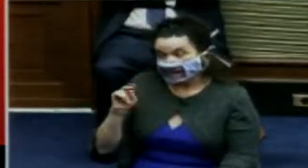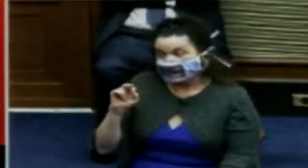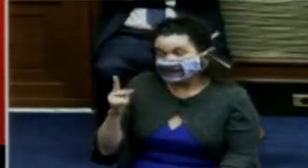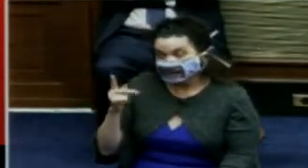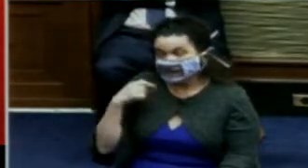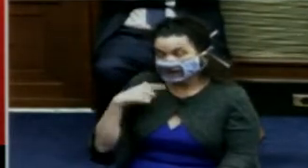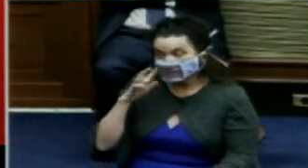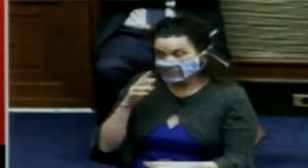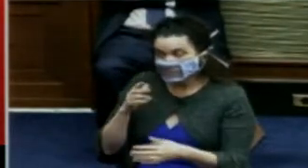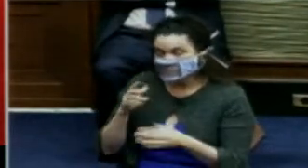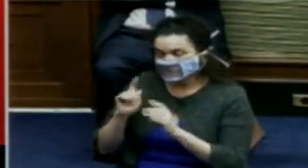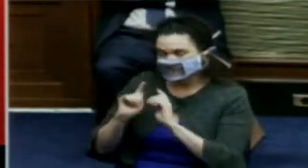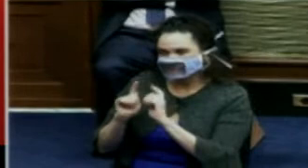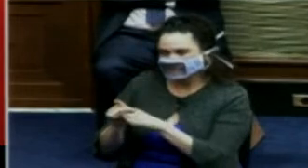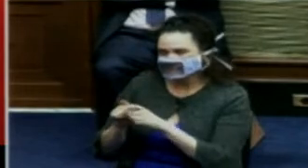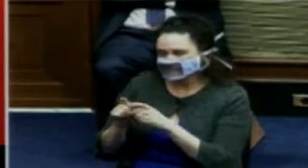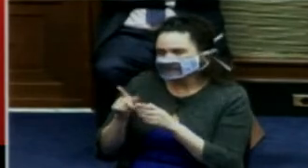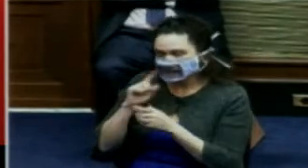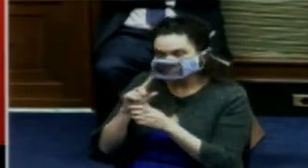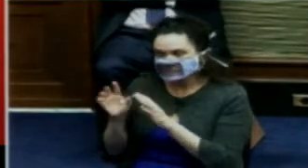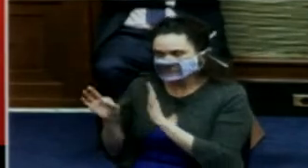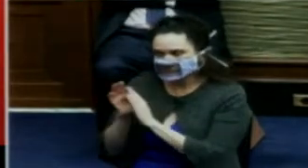the additional time that I've got.